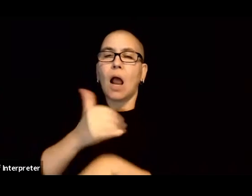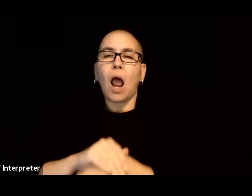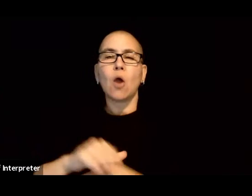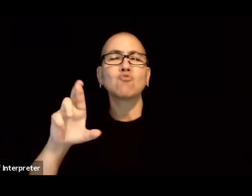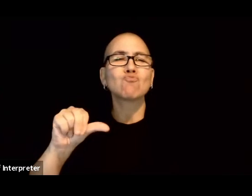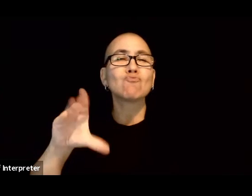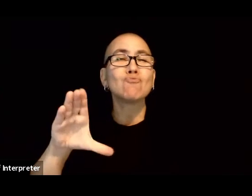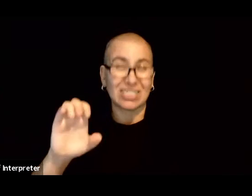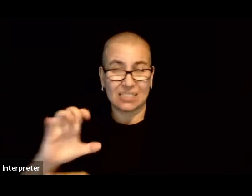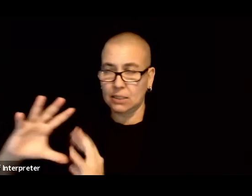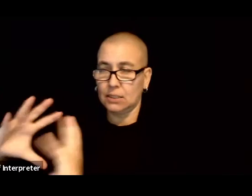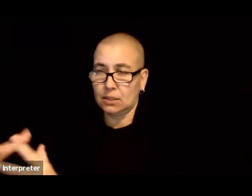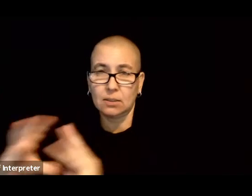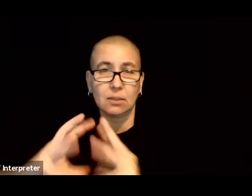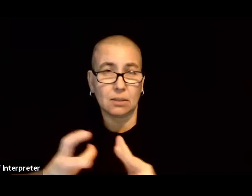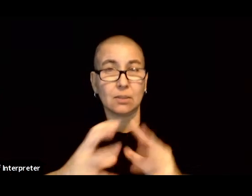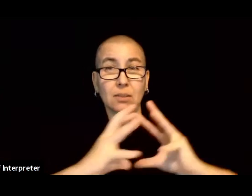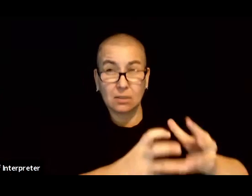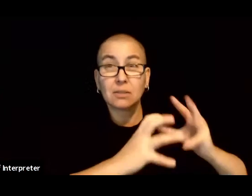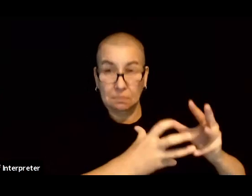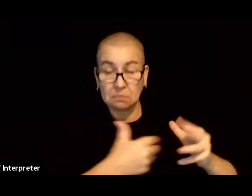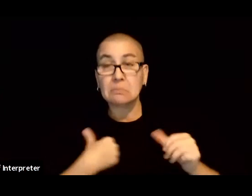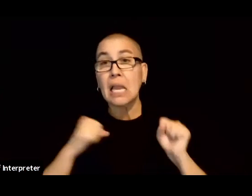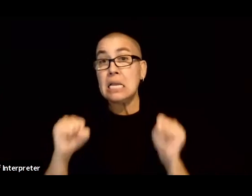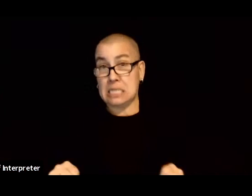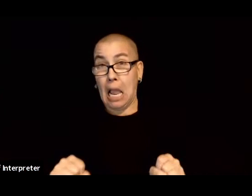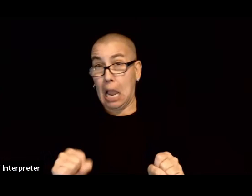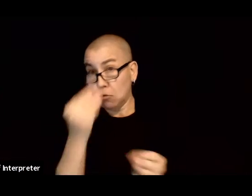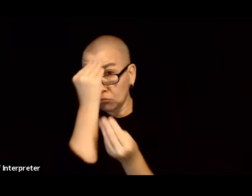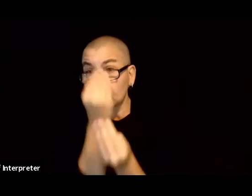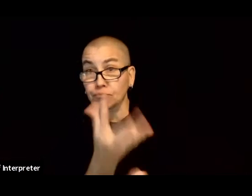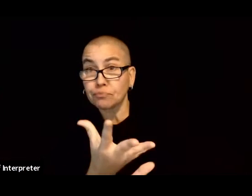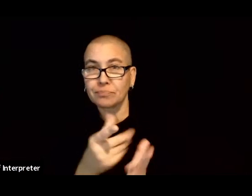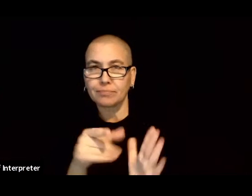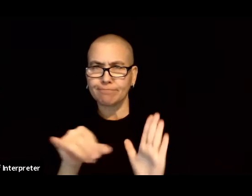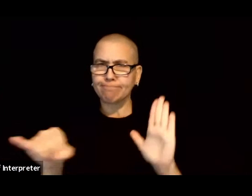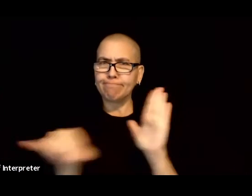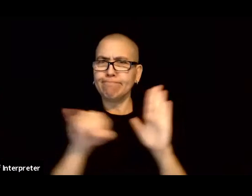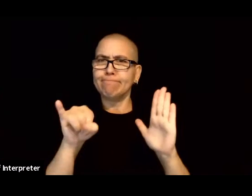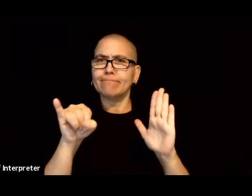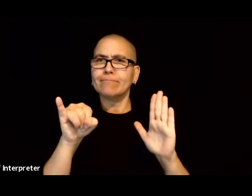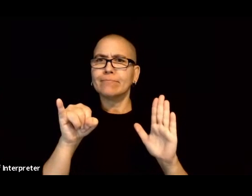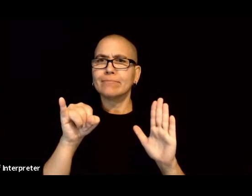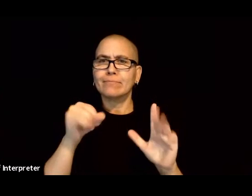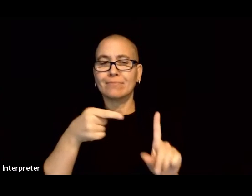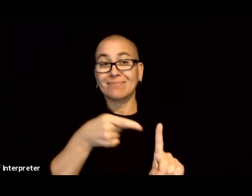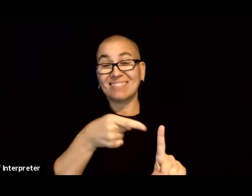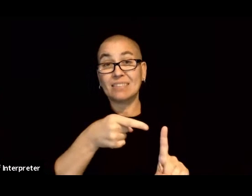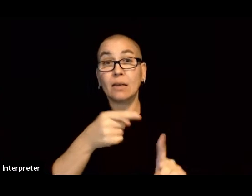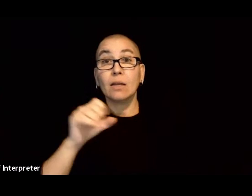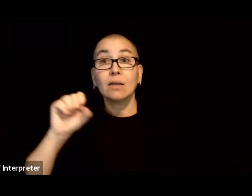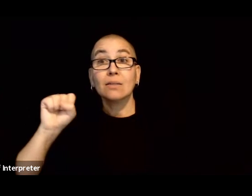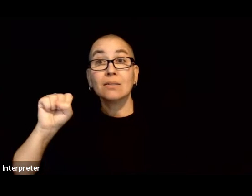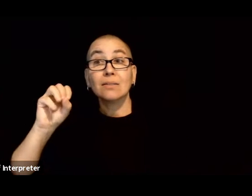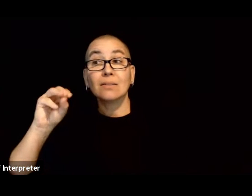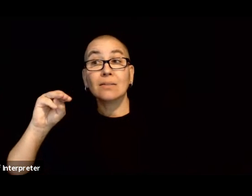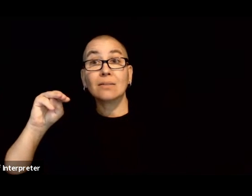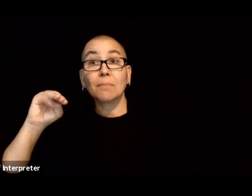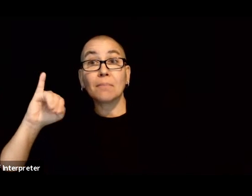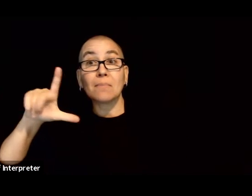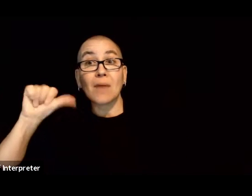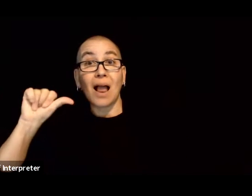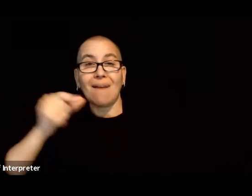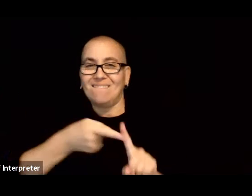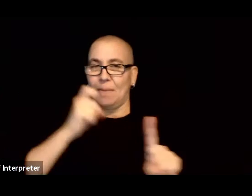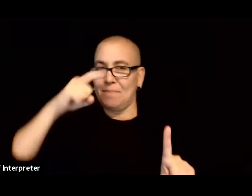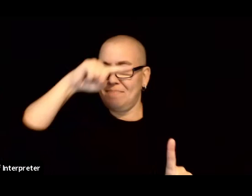individuals who identified themselves as Black, but I don't have the ethnicity as being Somali at this